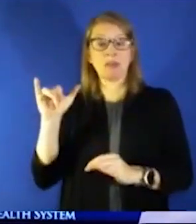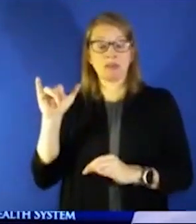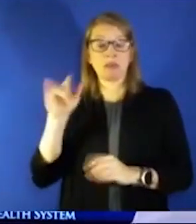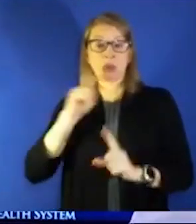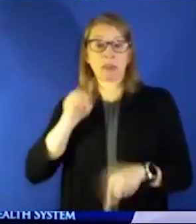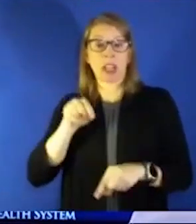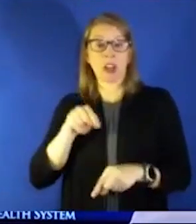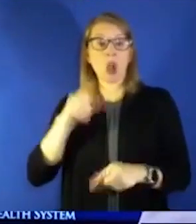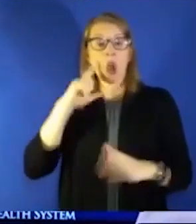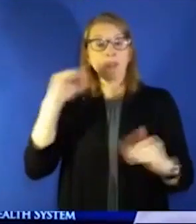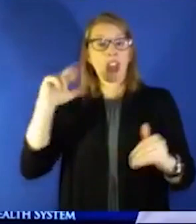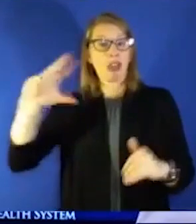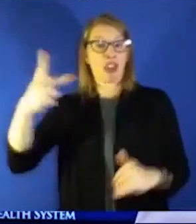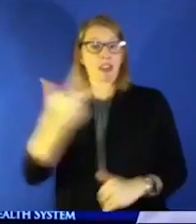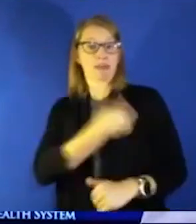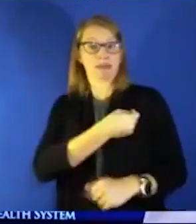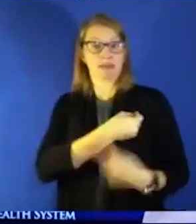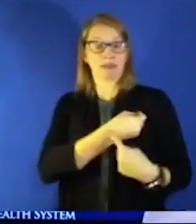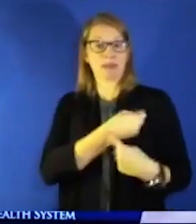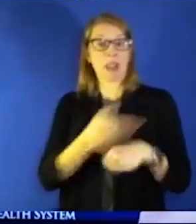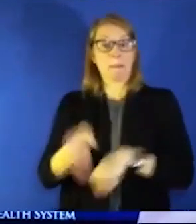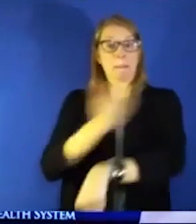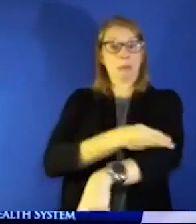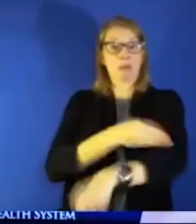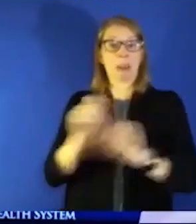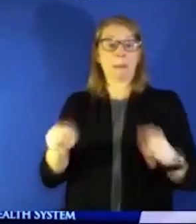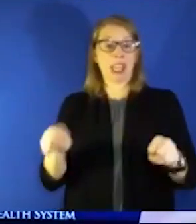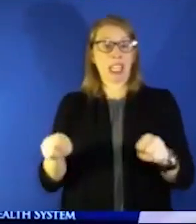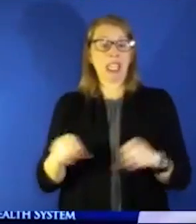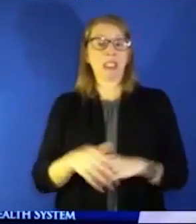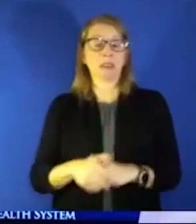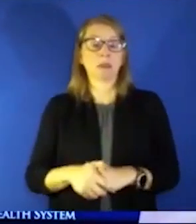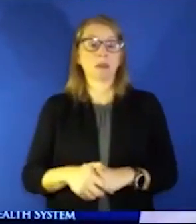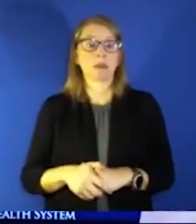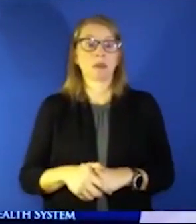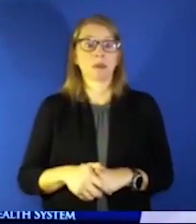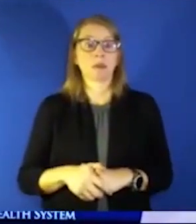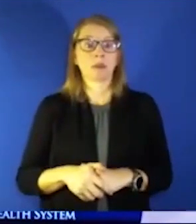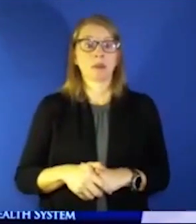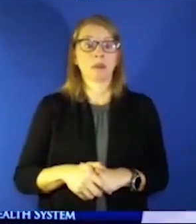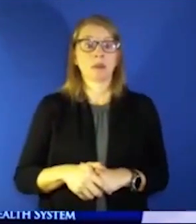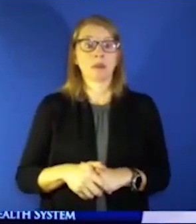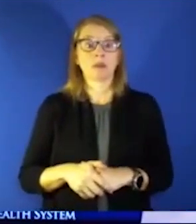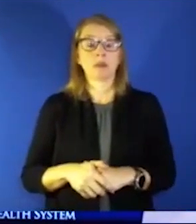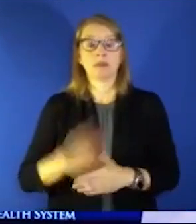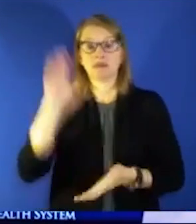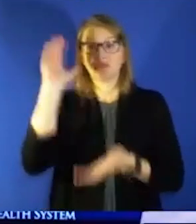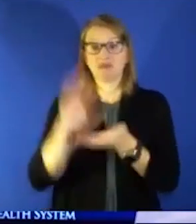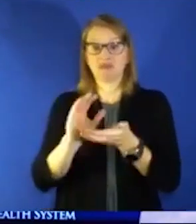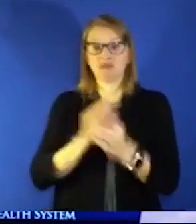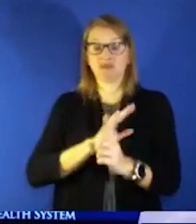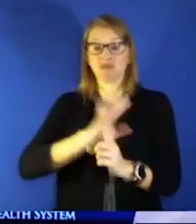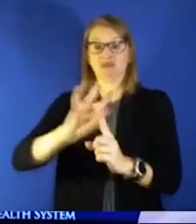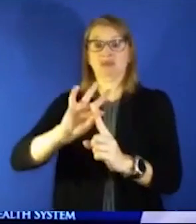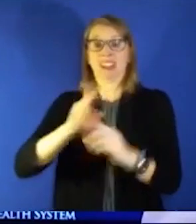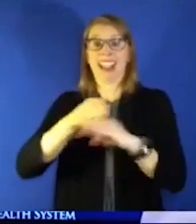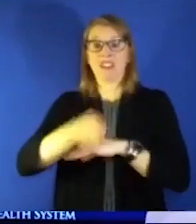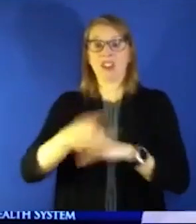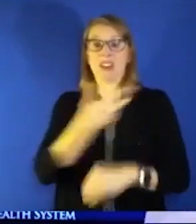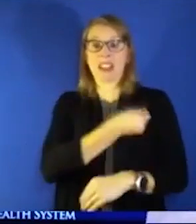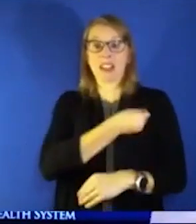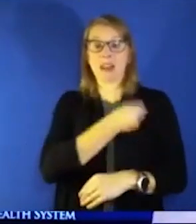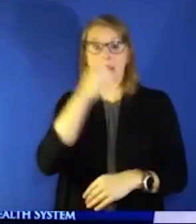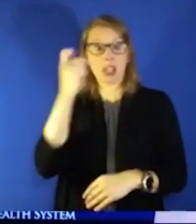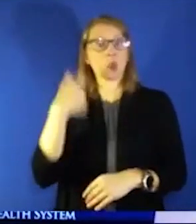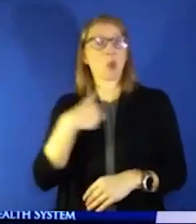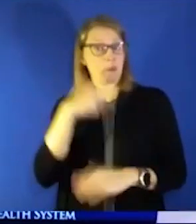maybe a little bit improved ability to transmit the virus even after vaccination, because we have seen,